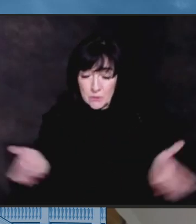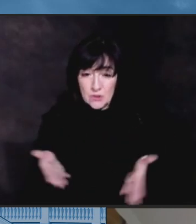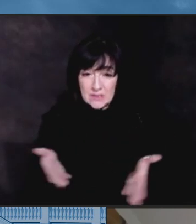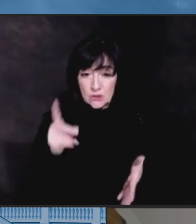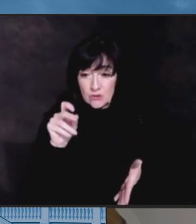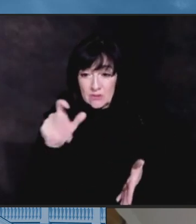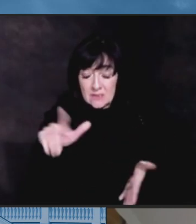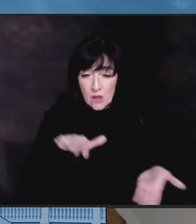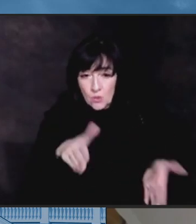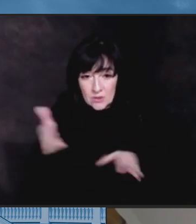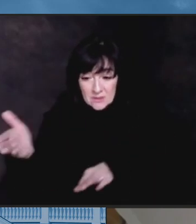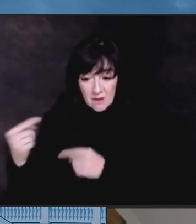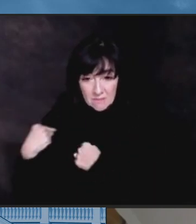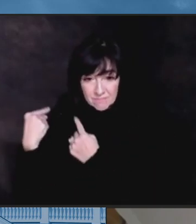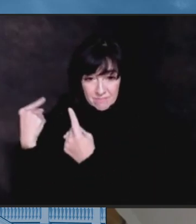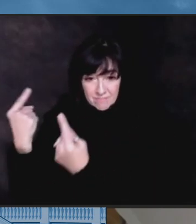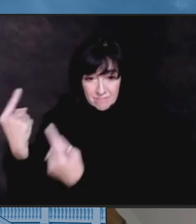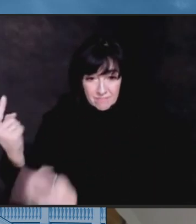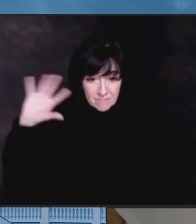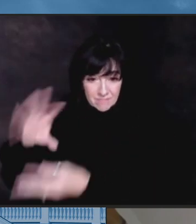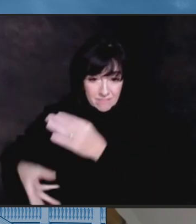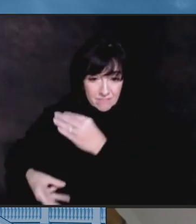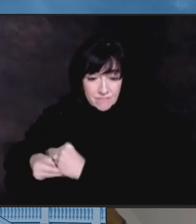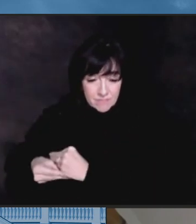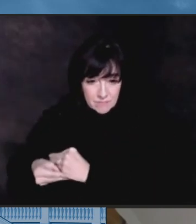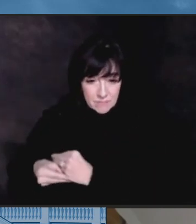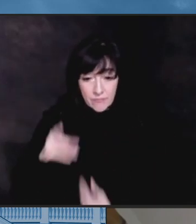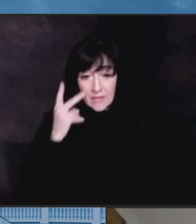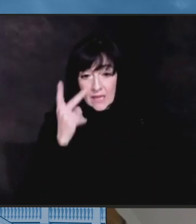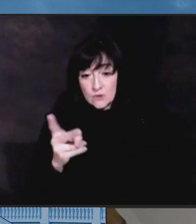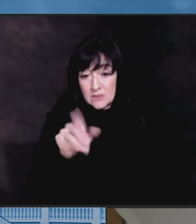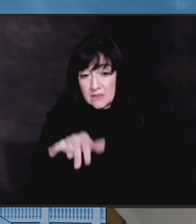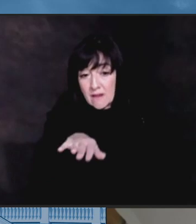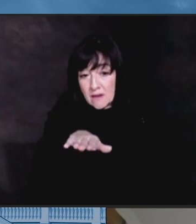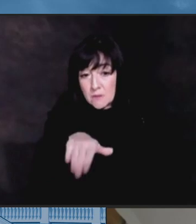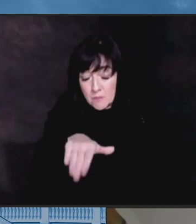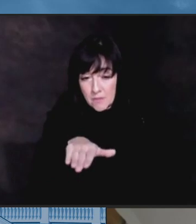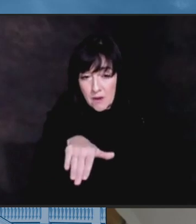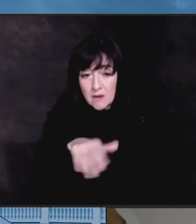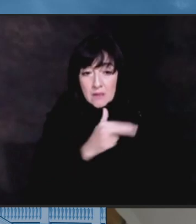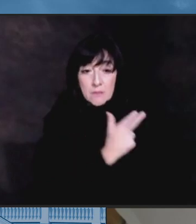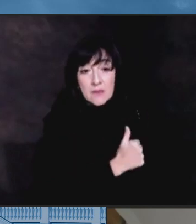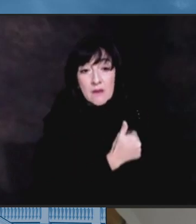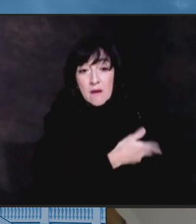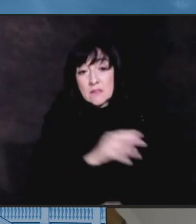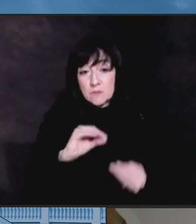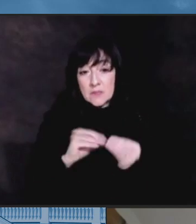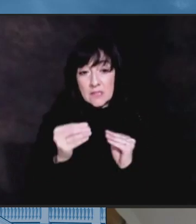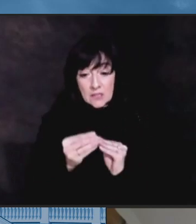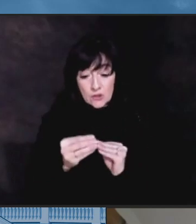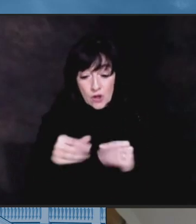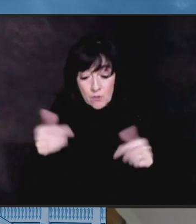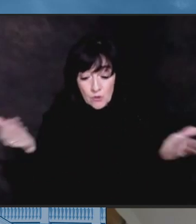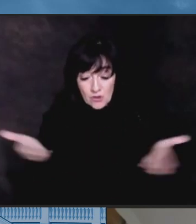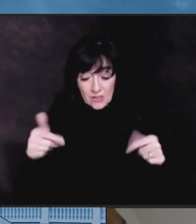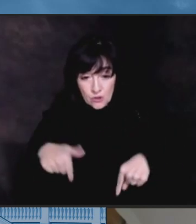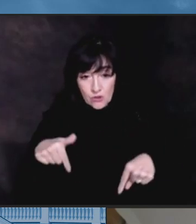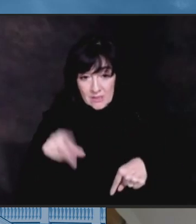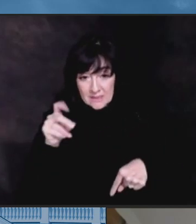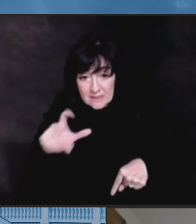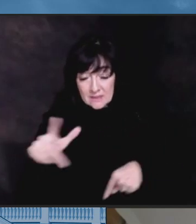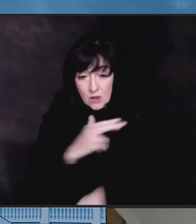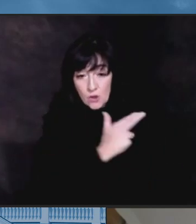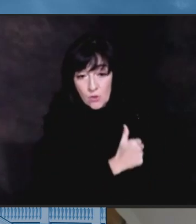months. And as you can see there at the bottom, the hospitalization number now in Delaware hospitals, that's